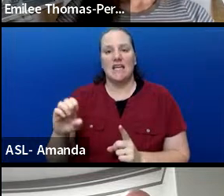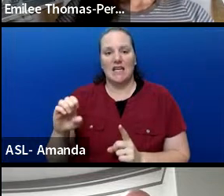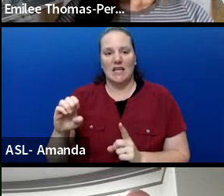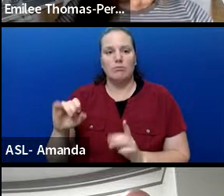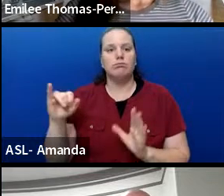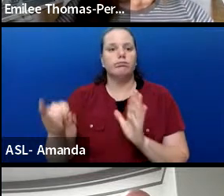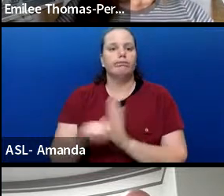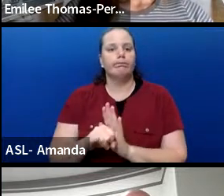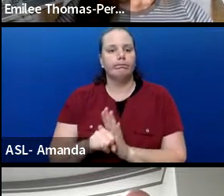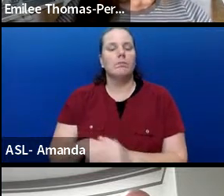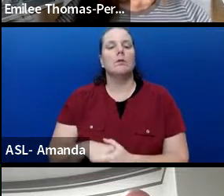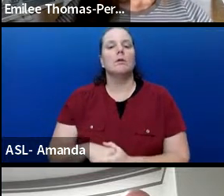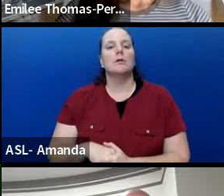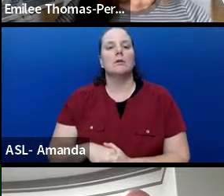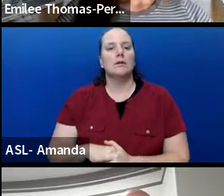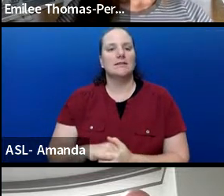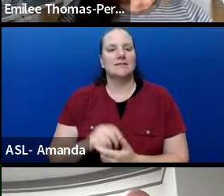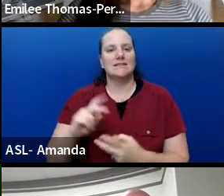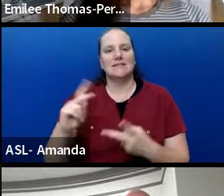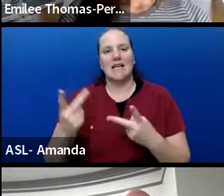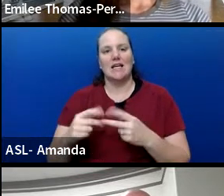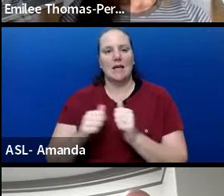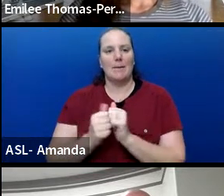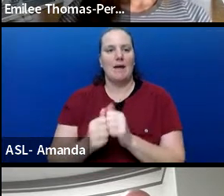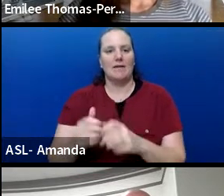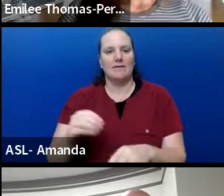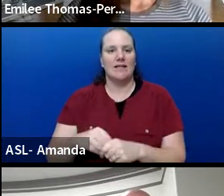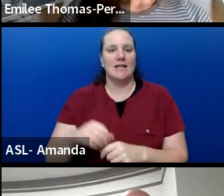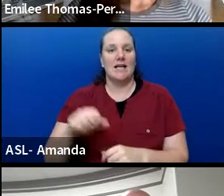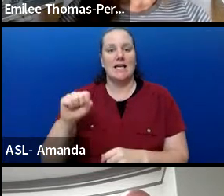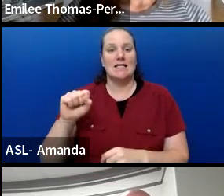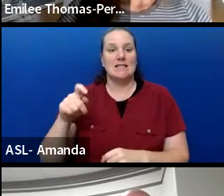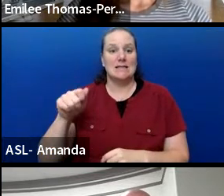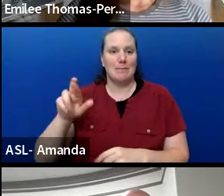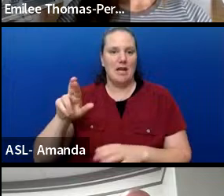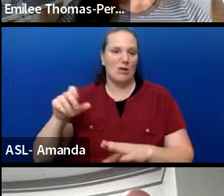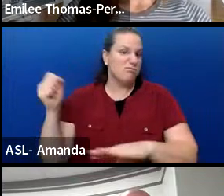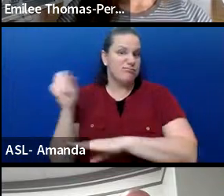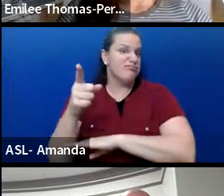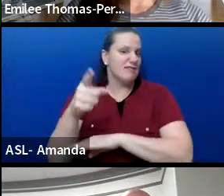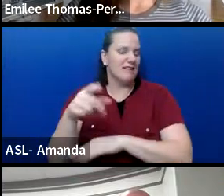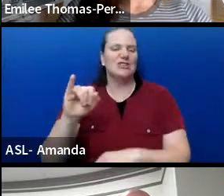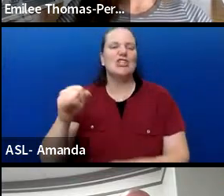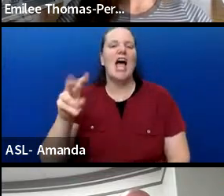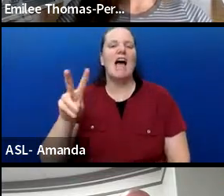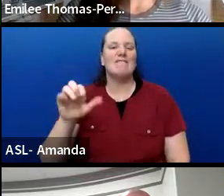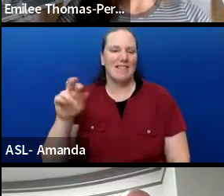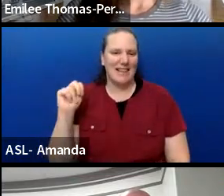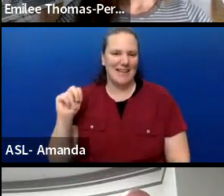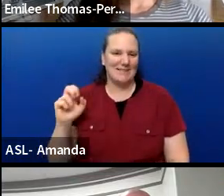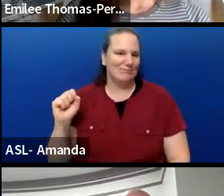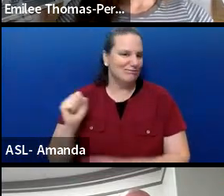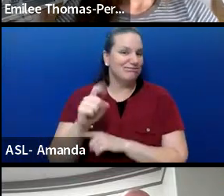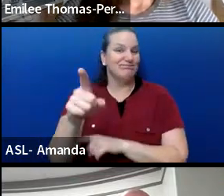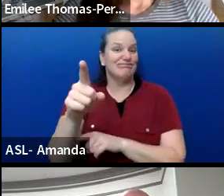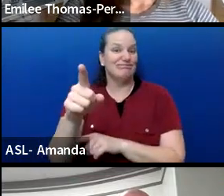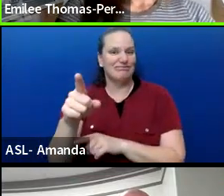and I'll be the second competitor in spear throwing, javelin. Pretty